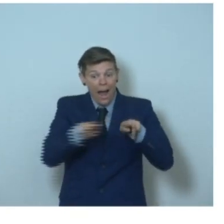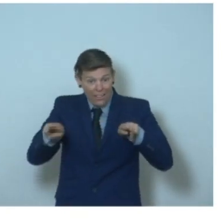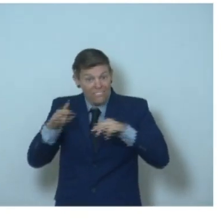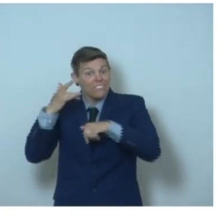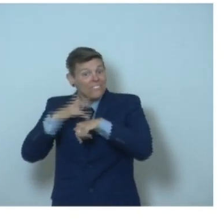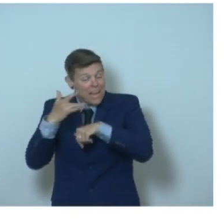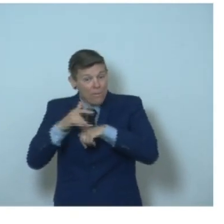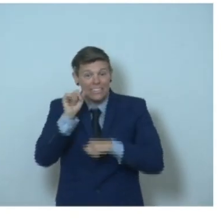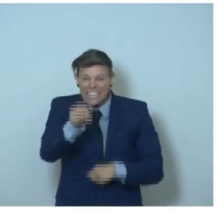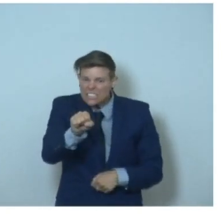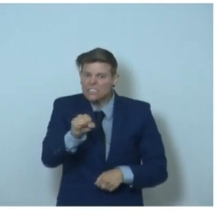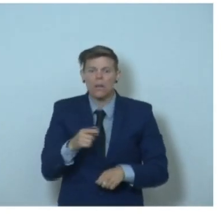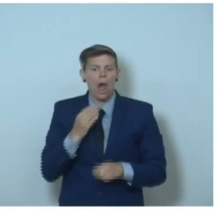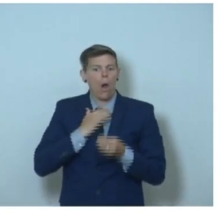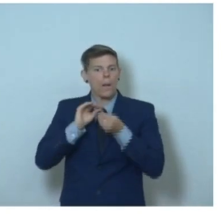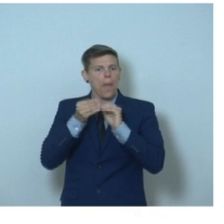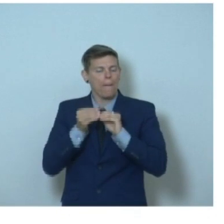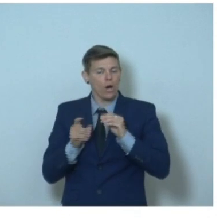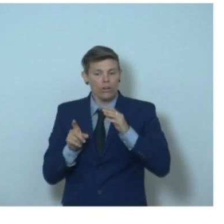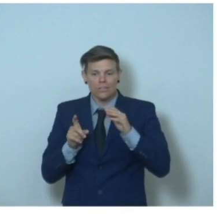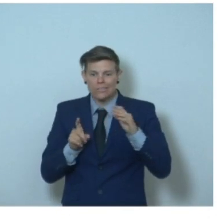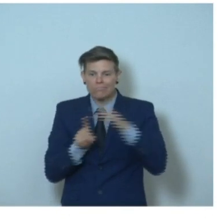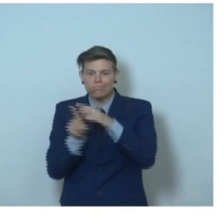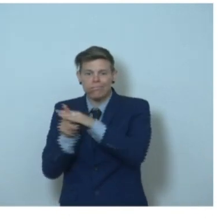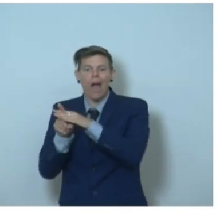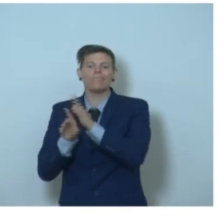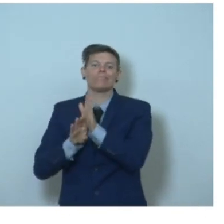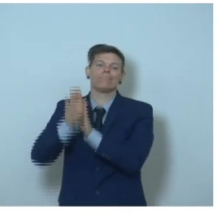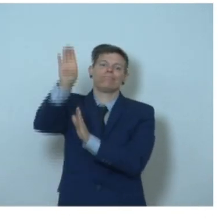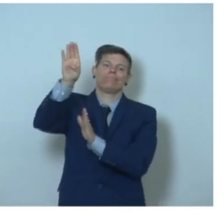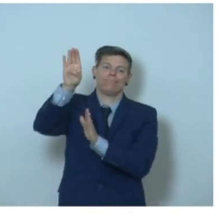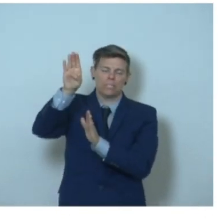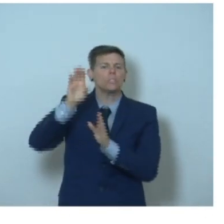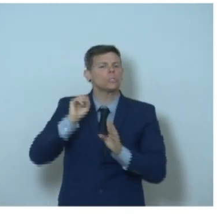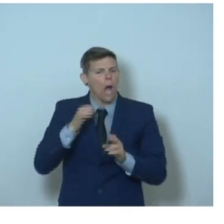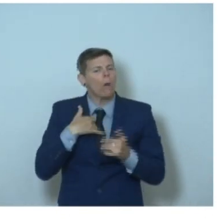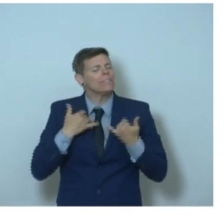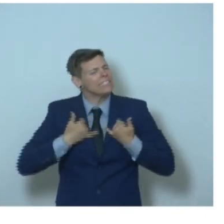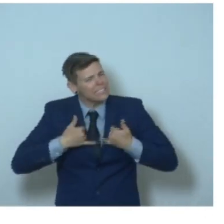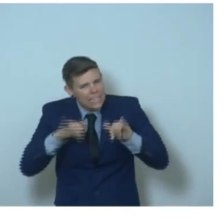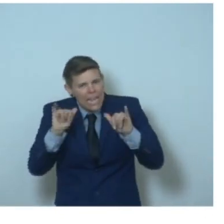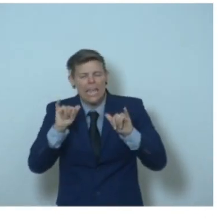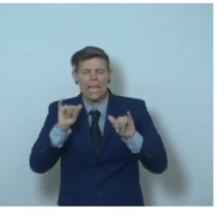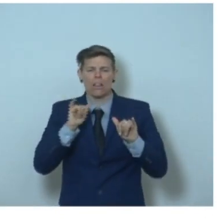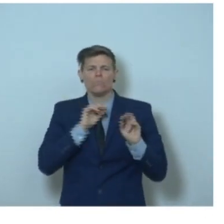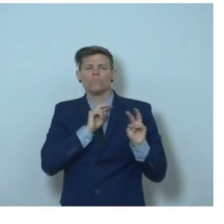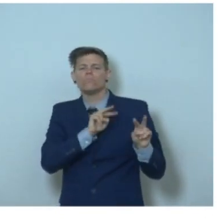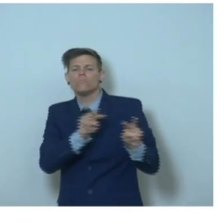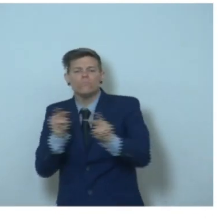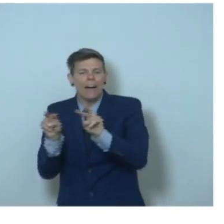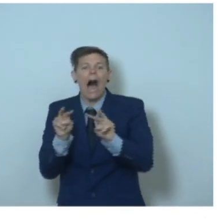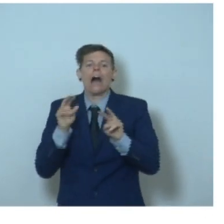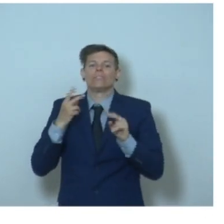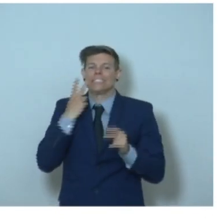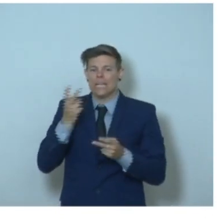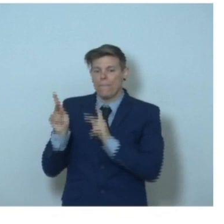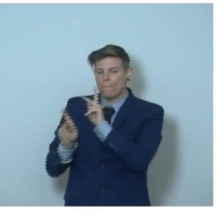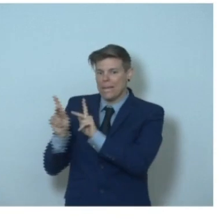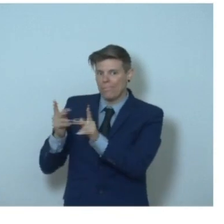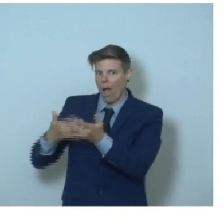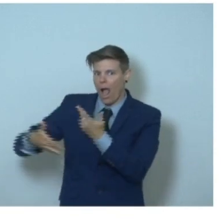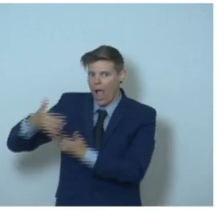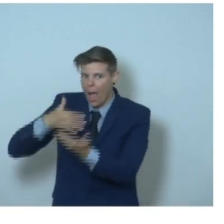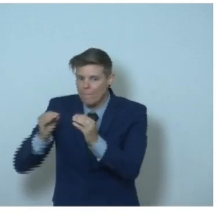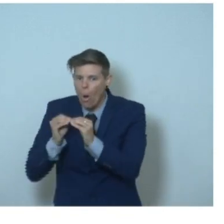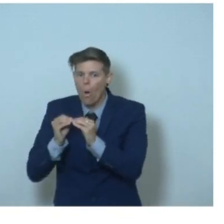to pace the whole process of reopening and more interactions with each other with what we're seeing happen in our community